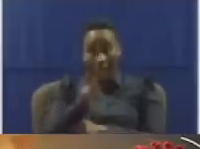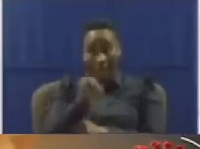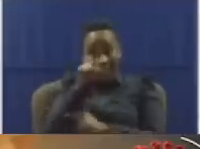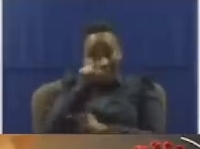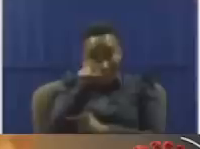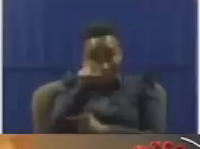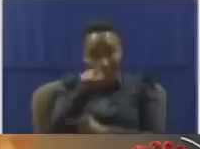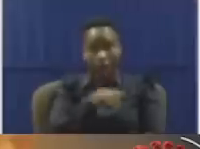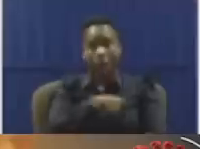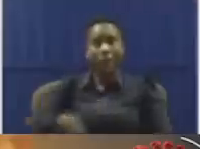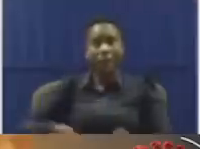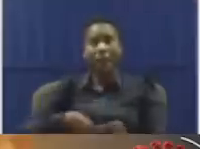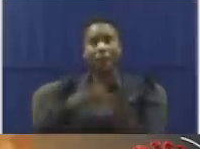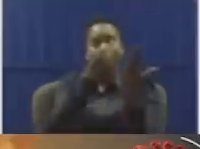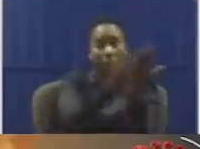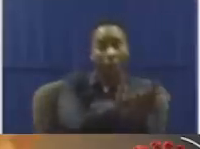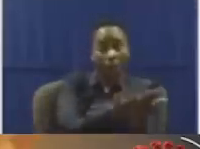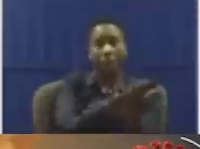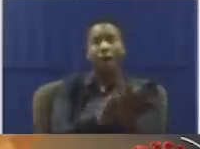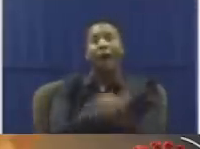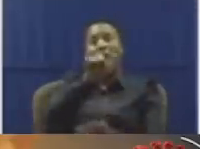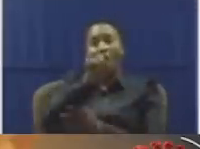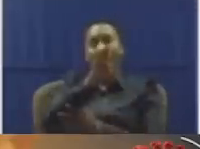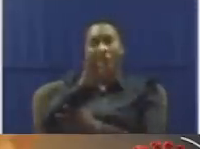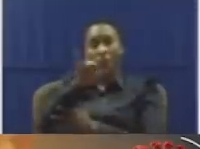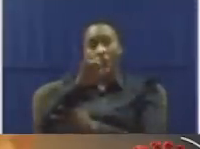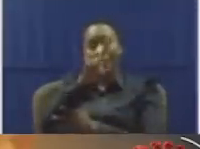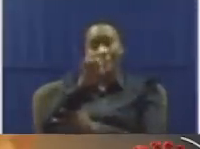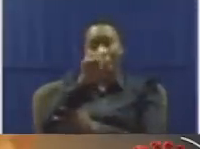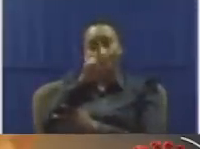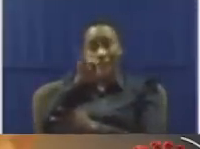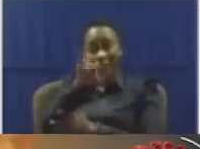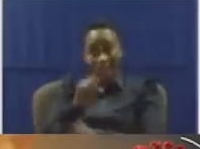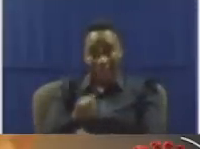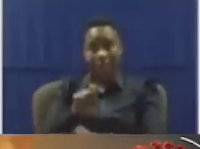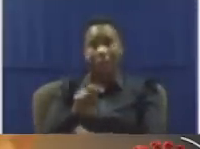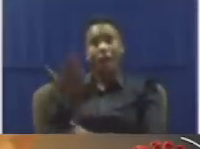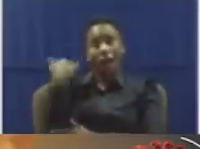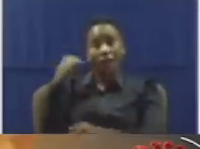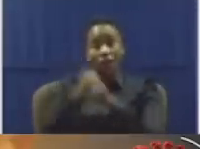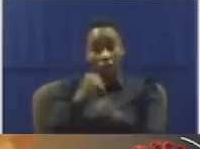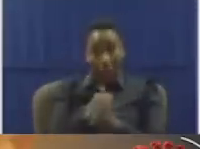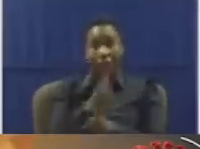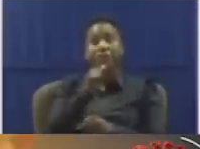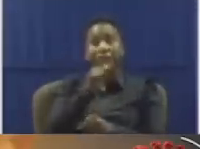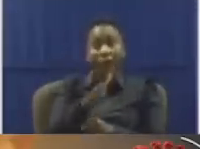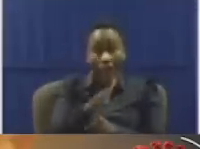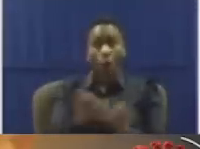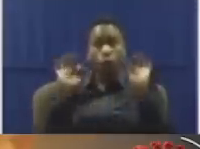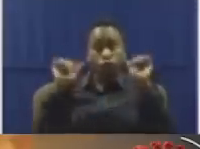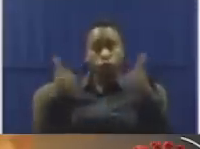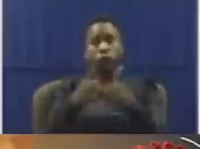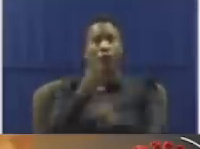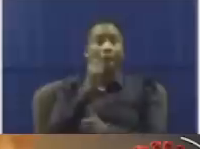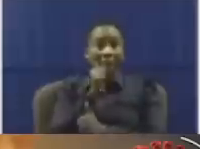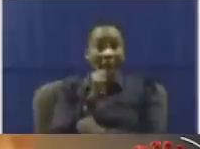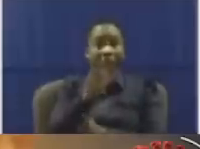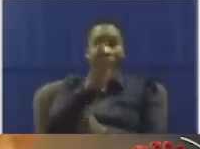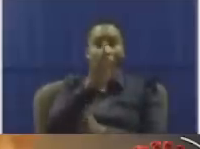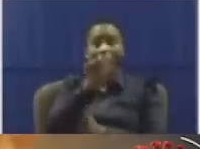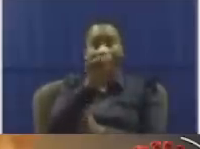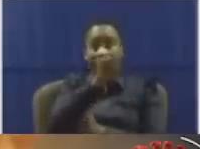who deposed an affidavit in court last year telling the court what a good man Mr. Fraser was and why Mr. Fraser should